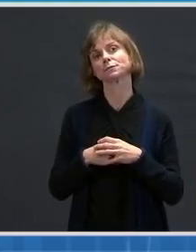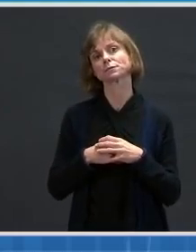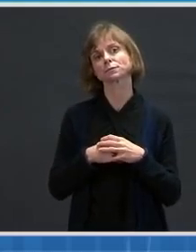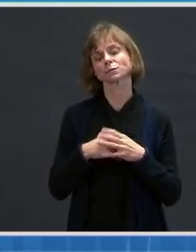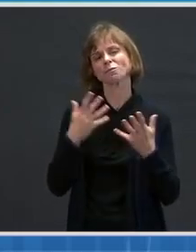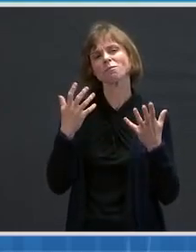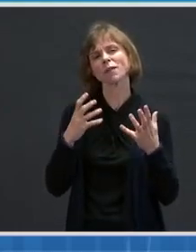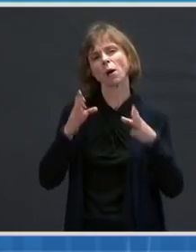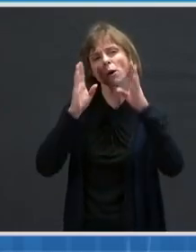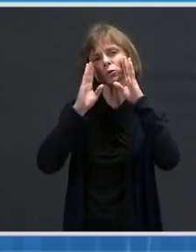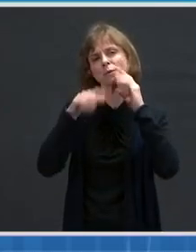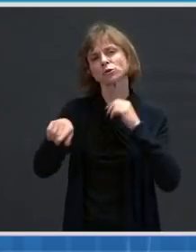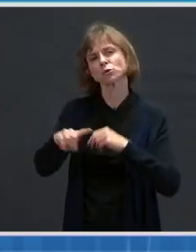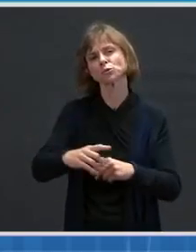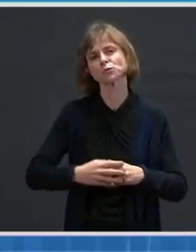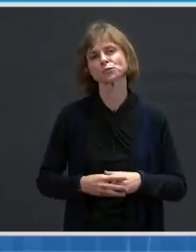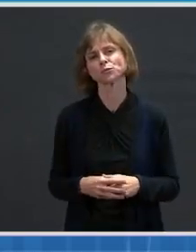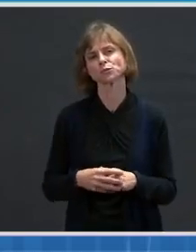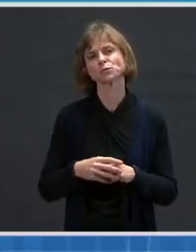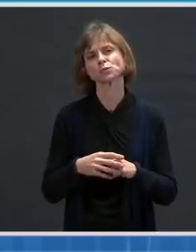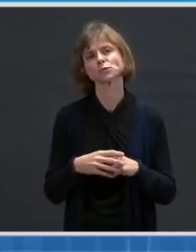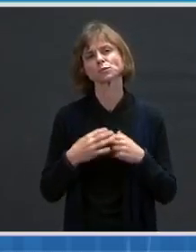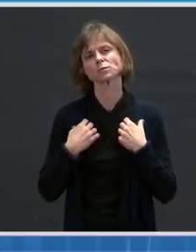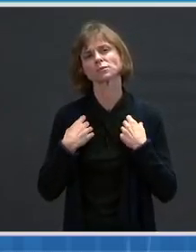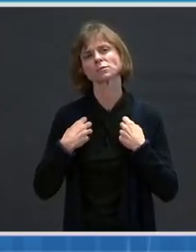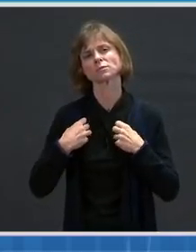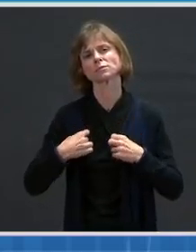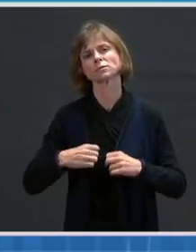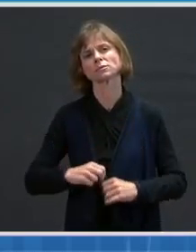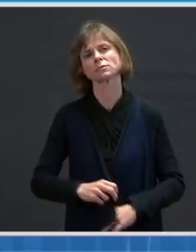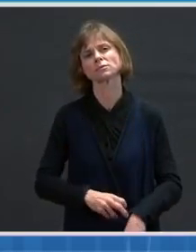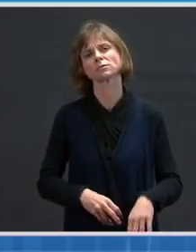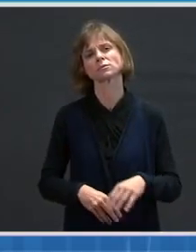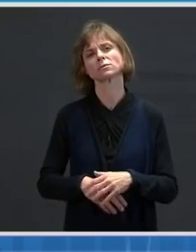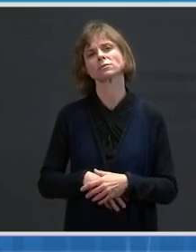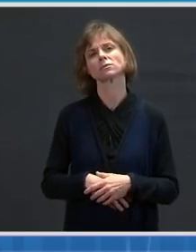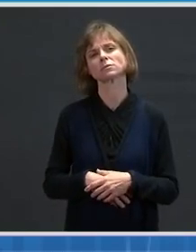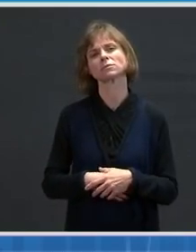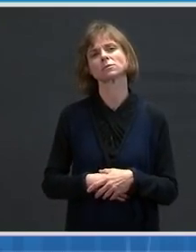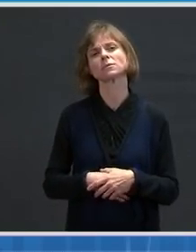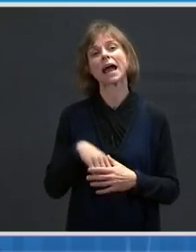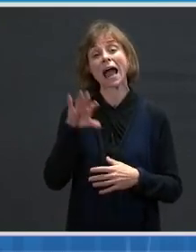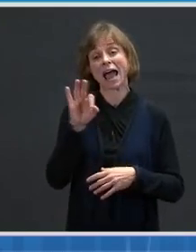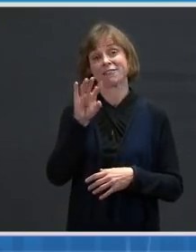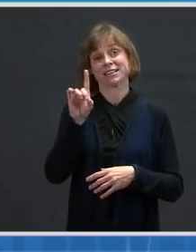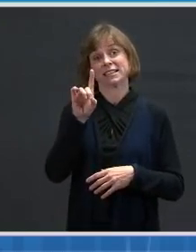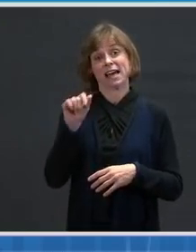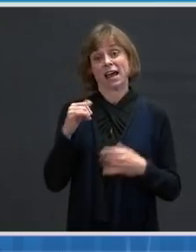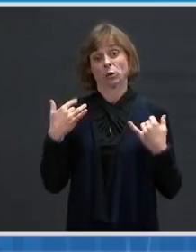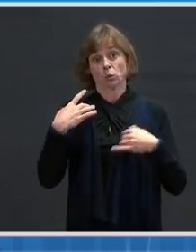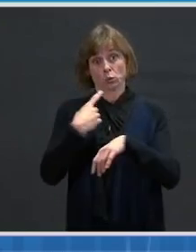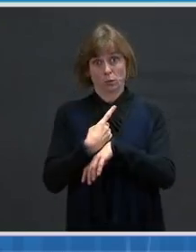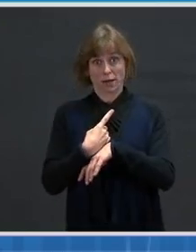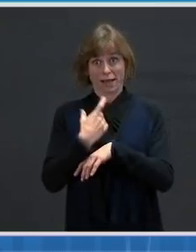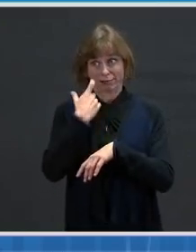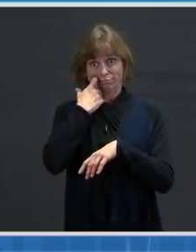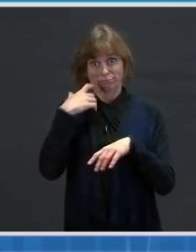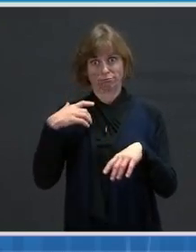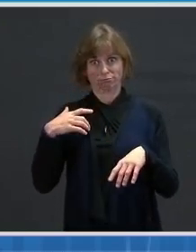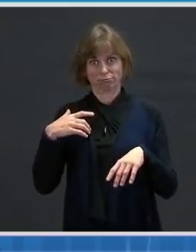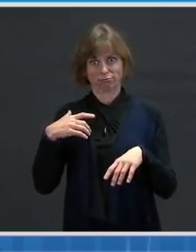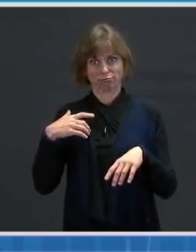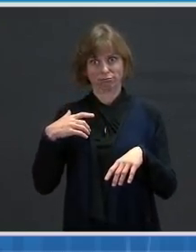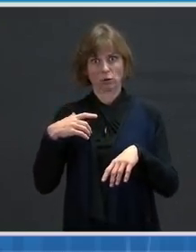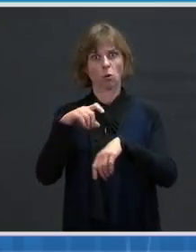to your attention something that the FDA has done today in having a press briefing, I believe,